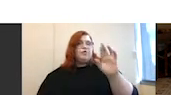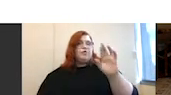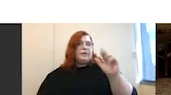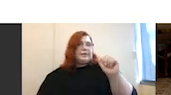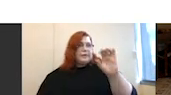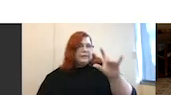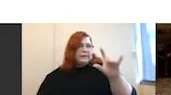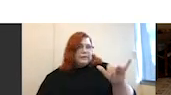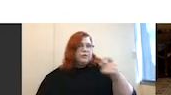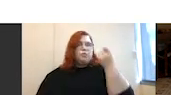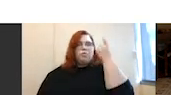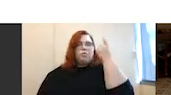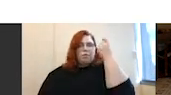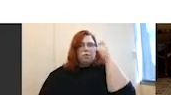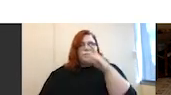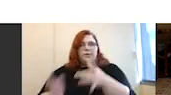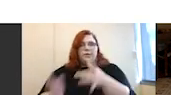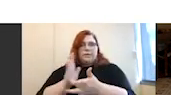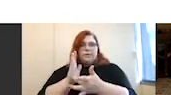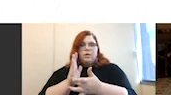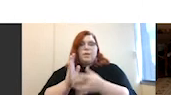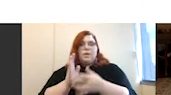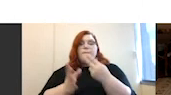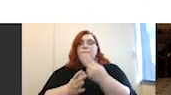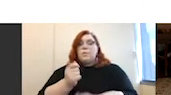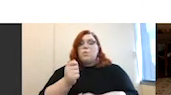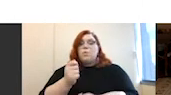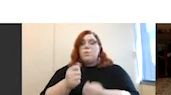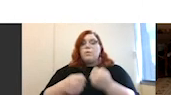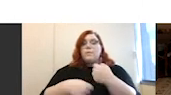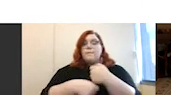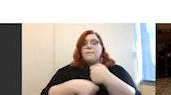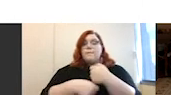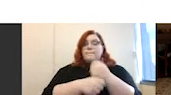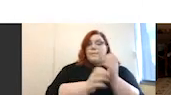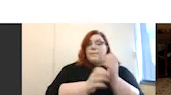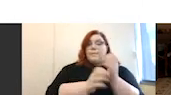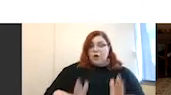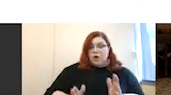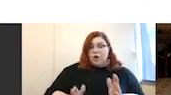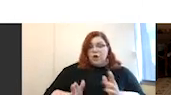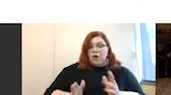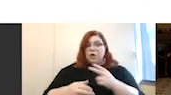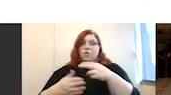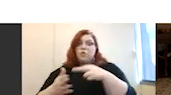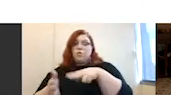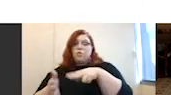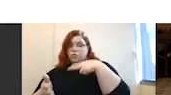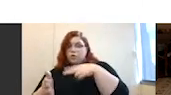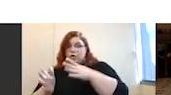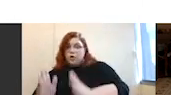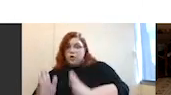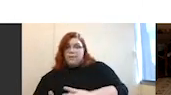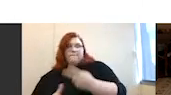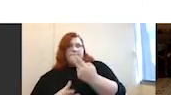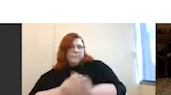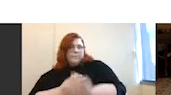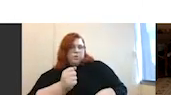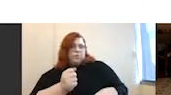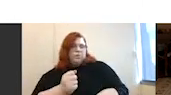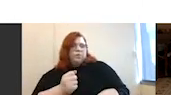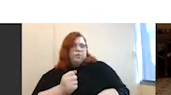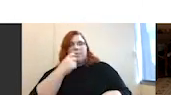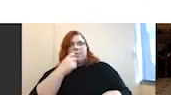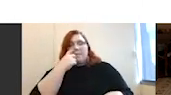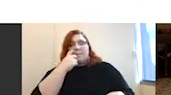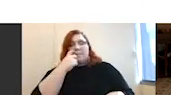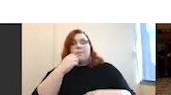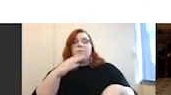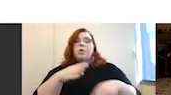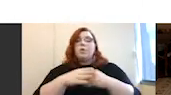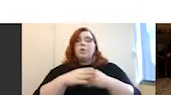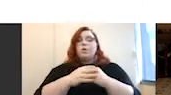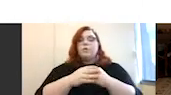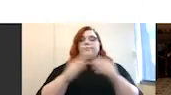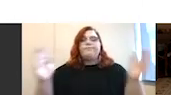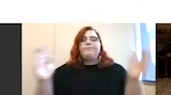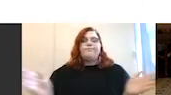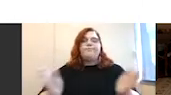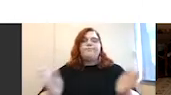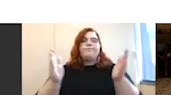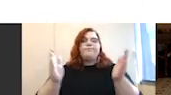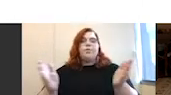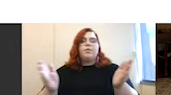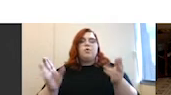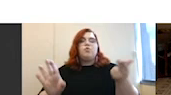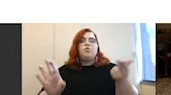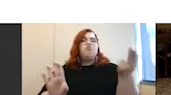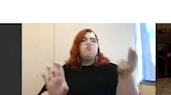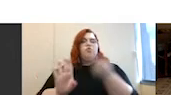reader, because they are distributed in these kind of digital platforms. Plus, they encourage participation,